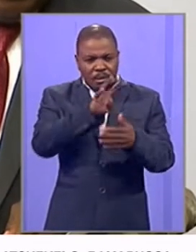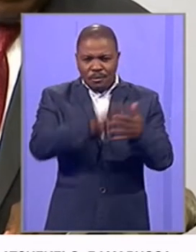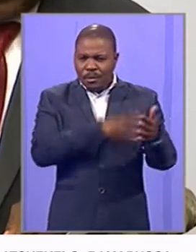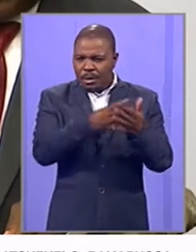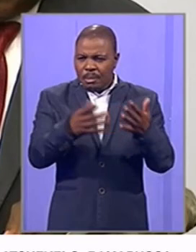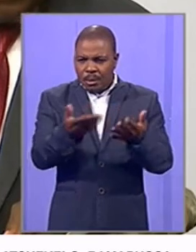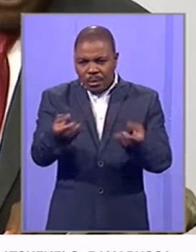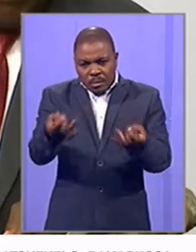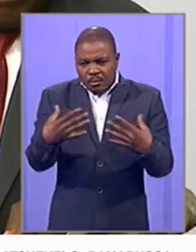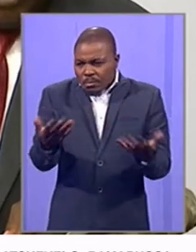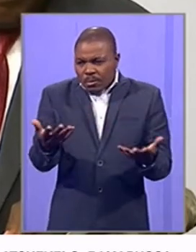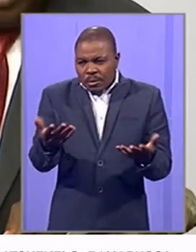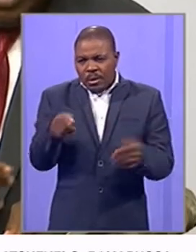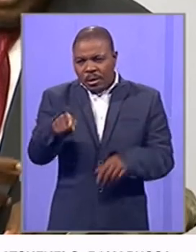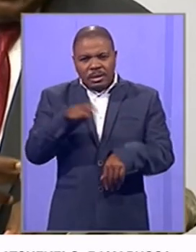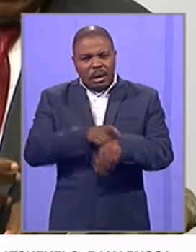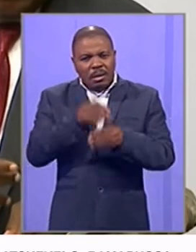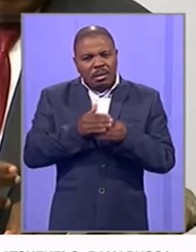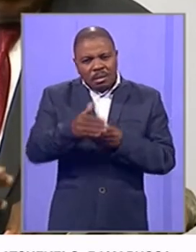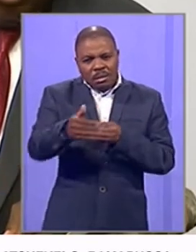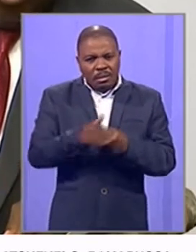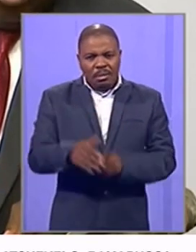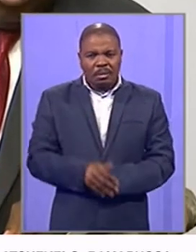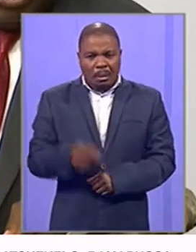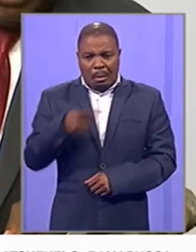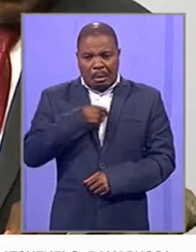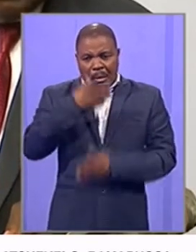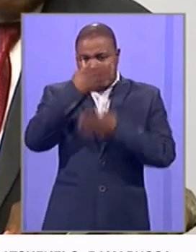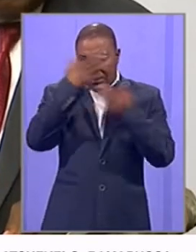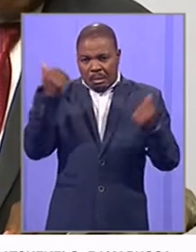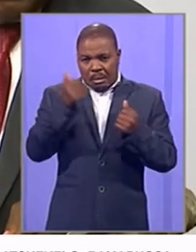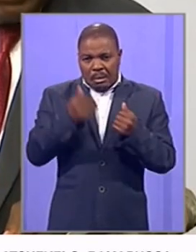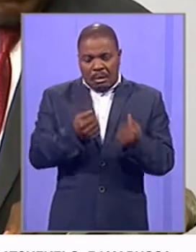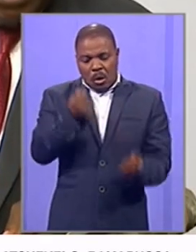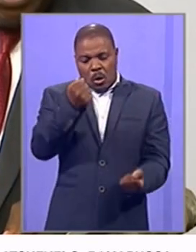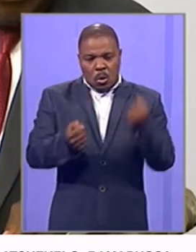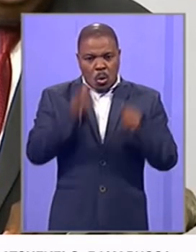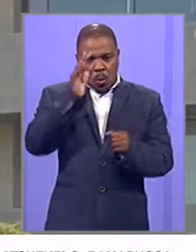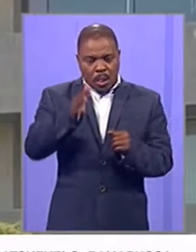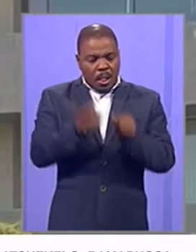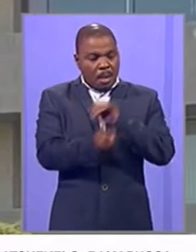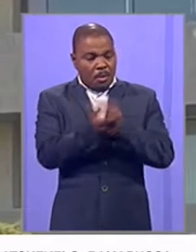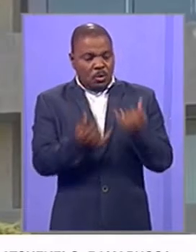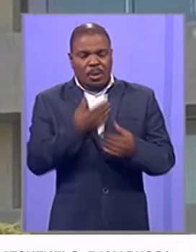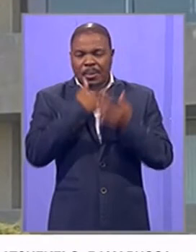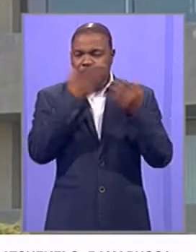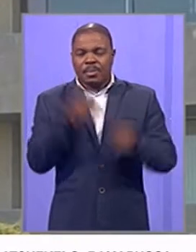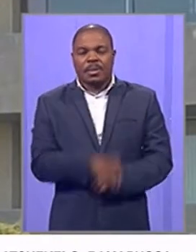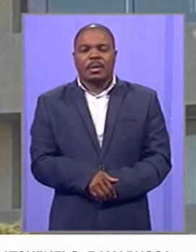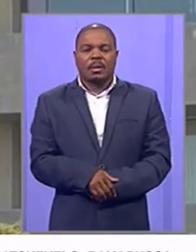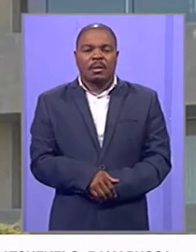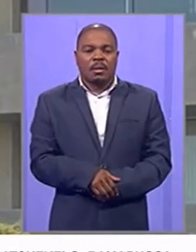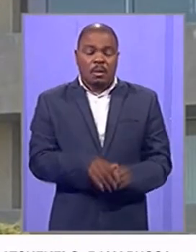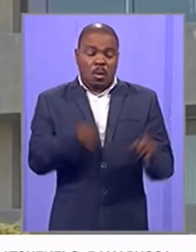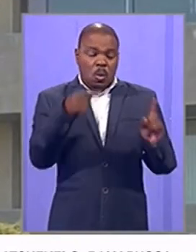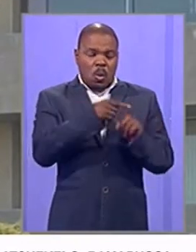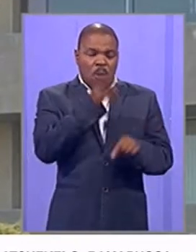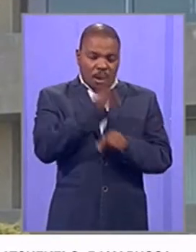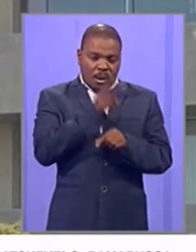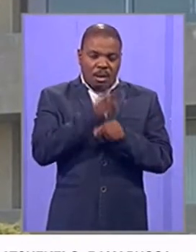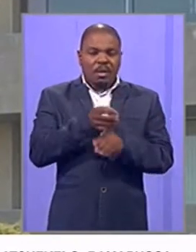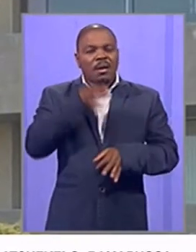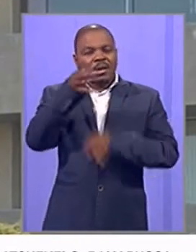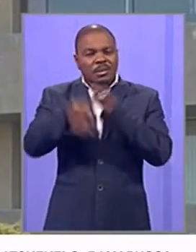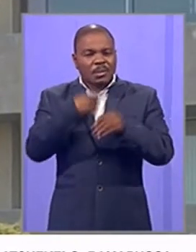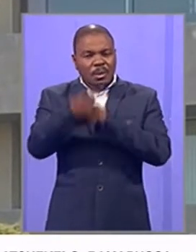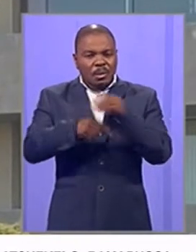a process of time frame. I did not know that a judgment would be coming out. Gape Ramaphosa o buile ka sekoloto se